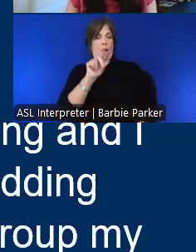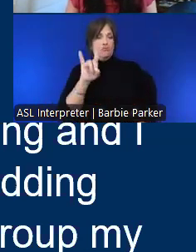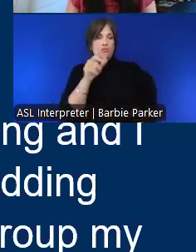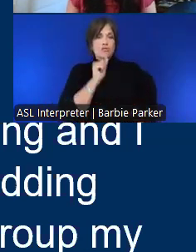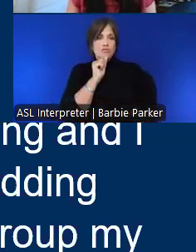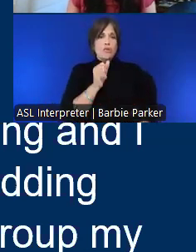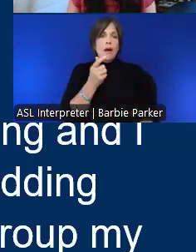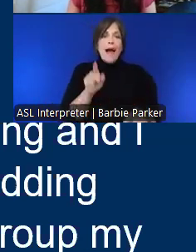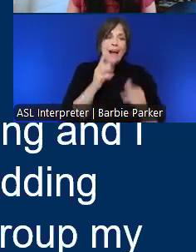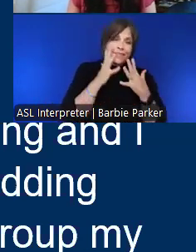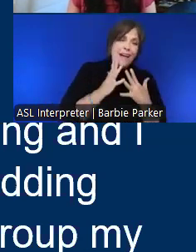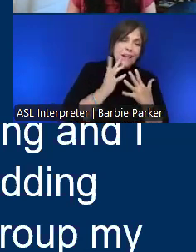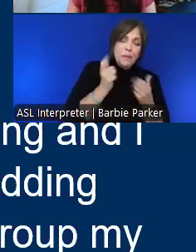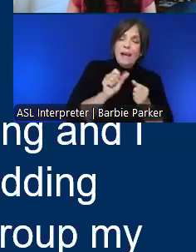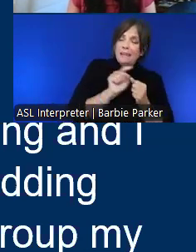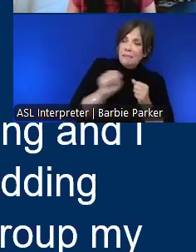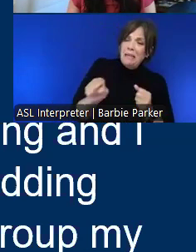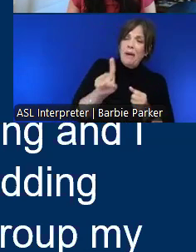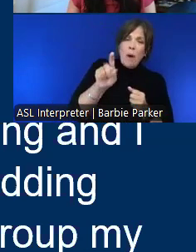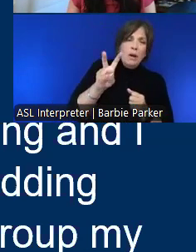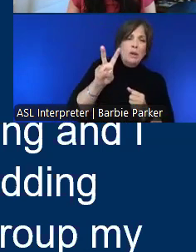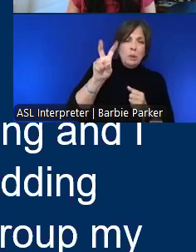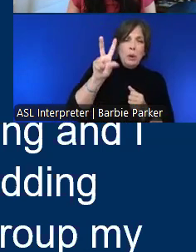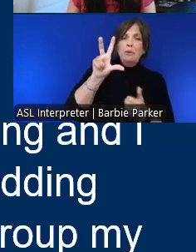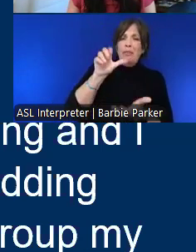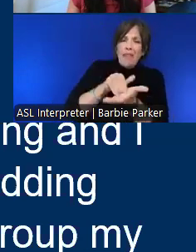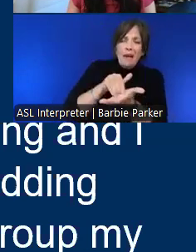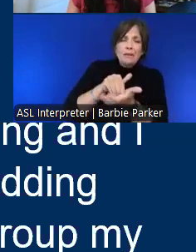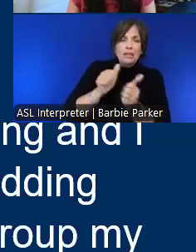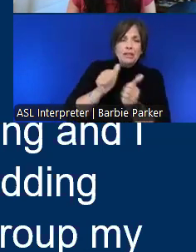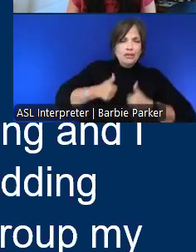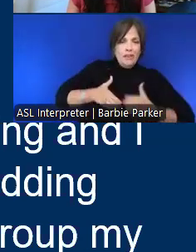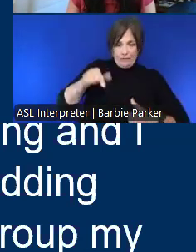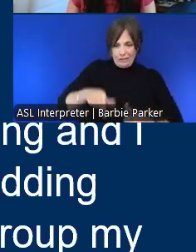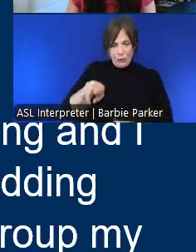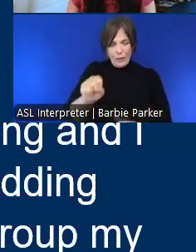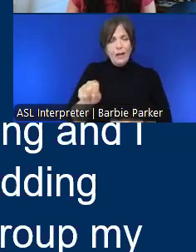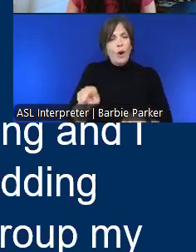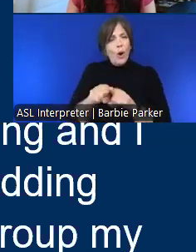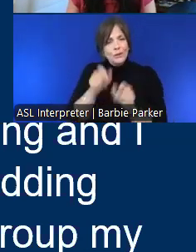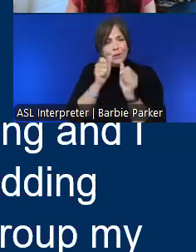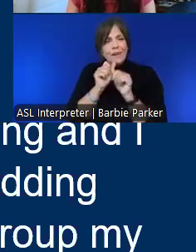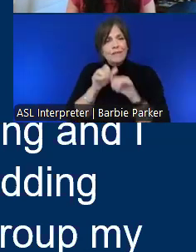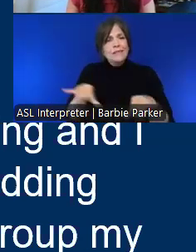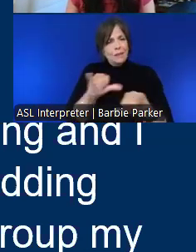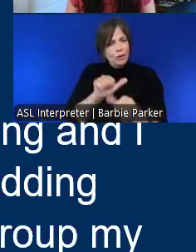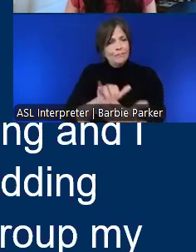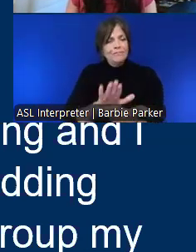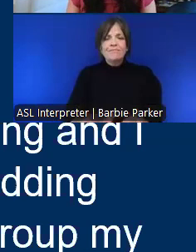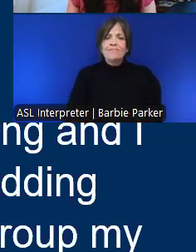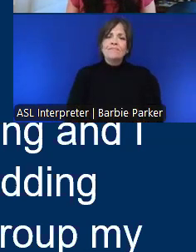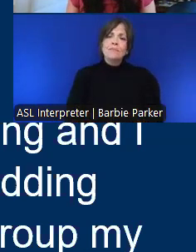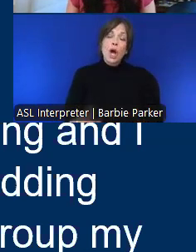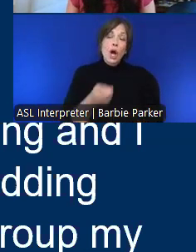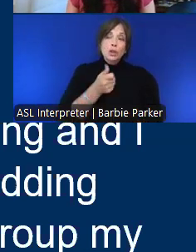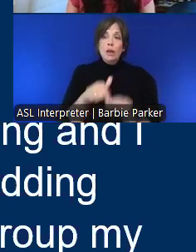hundreds of thousands of other survivors here in the United States that also suffer similar fates. So a little bit